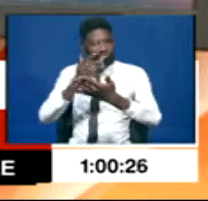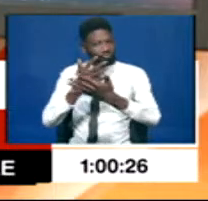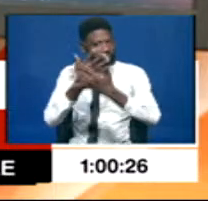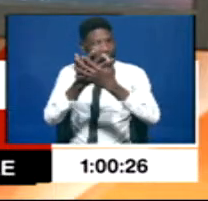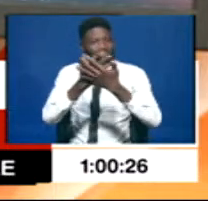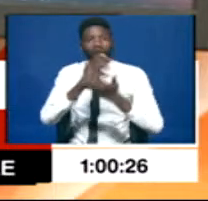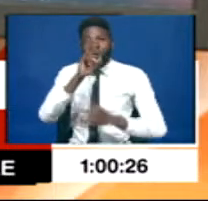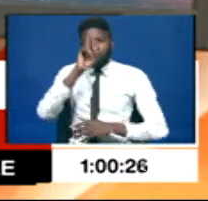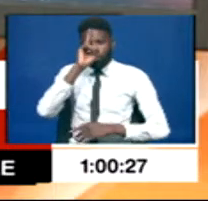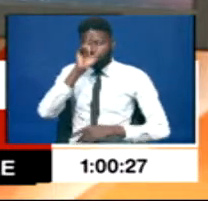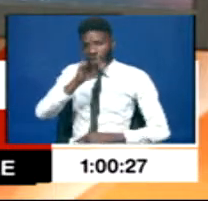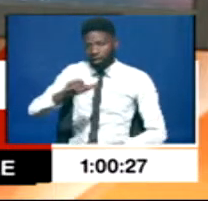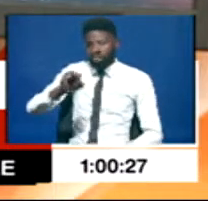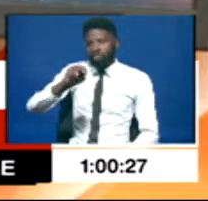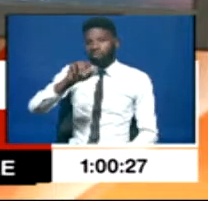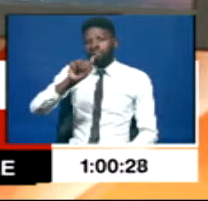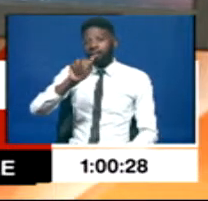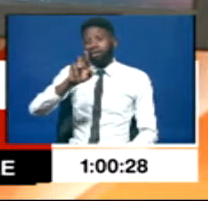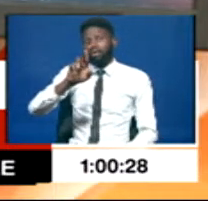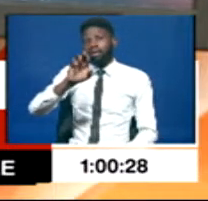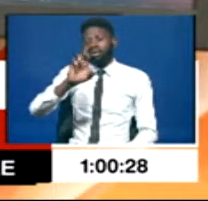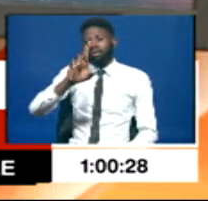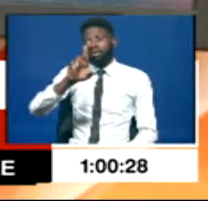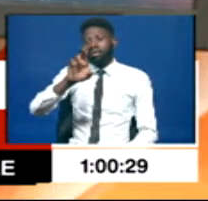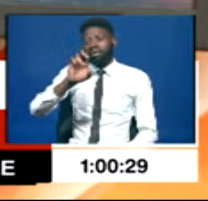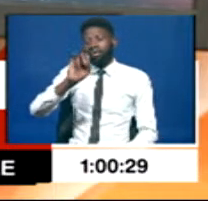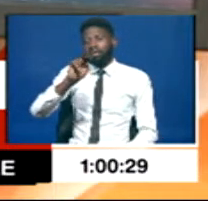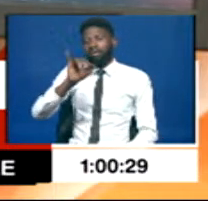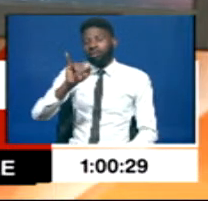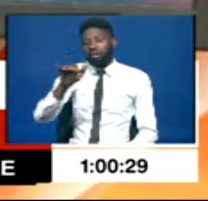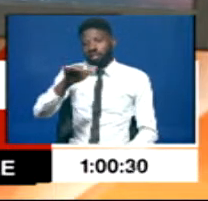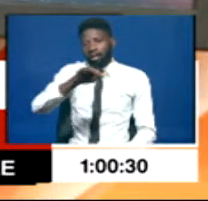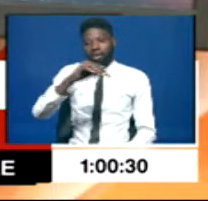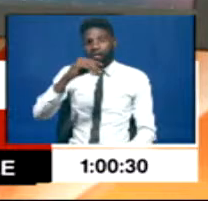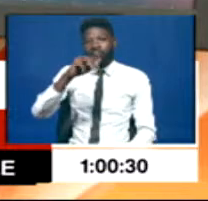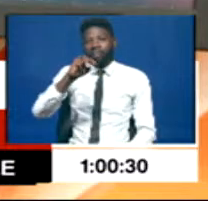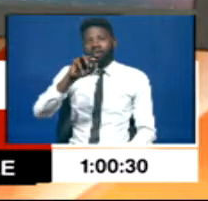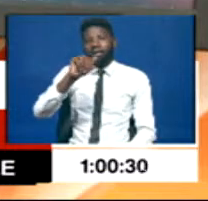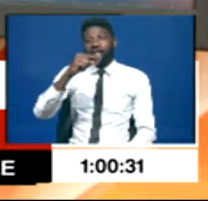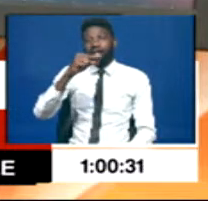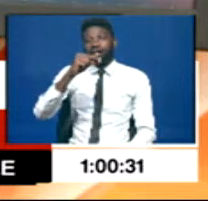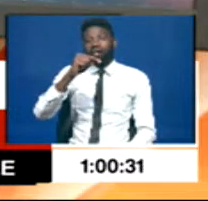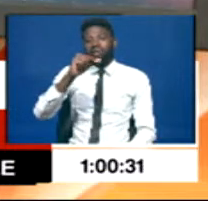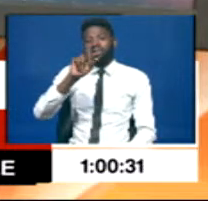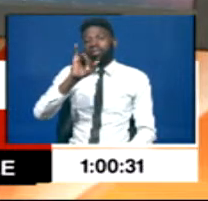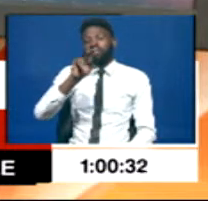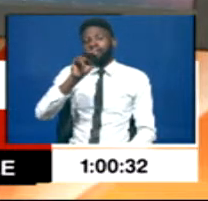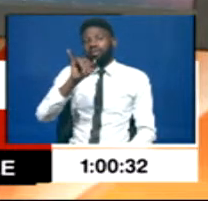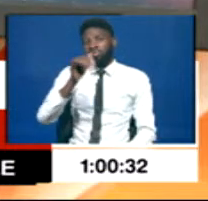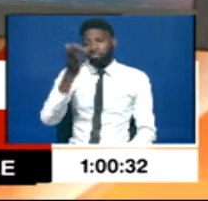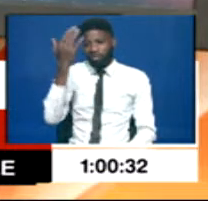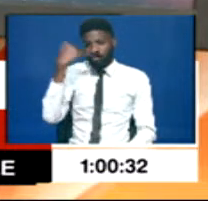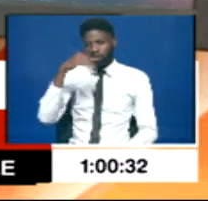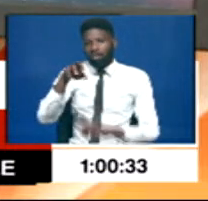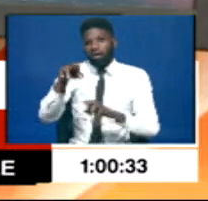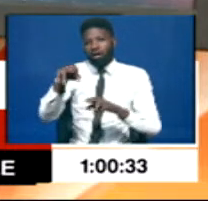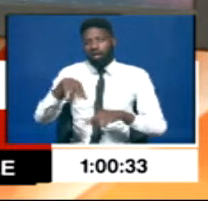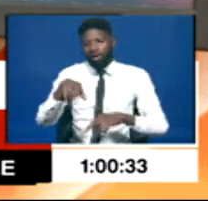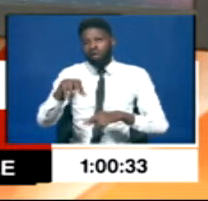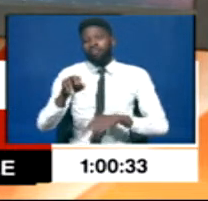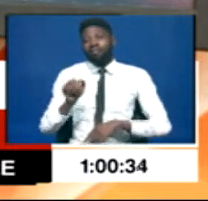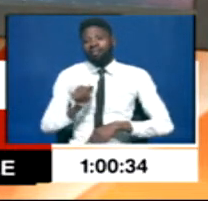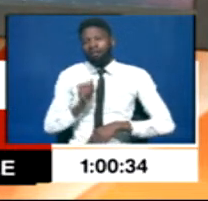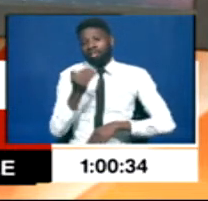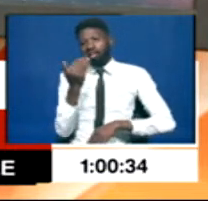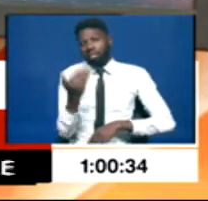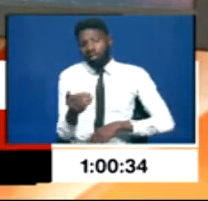in Marereni, Magarini sub-county, who allegedly defiled a minor in January this year. The activists claim that the minor,